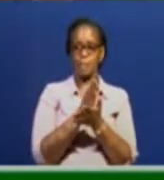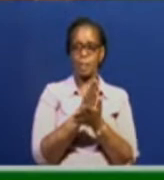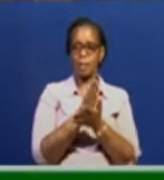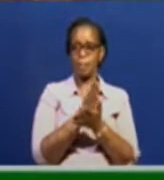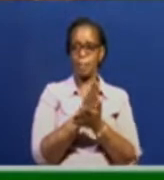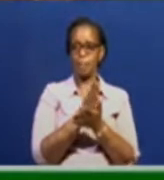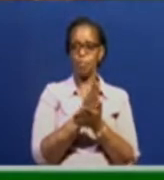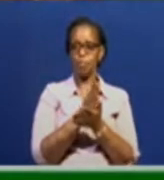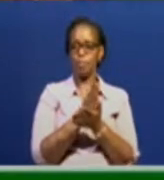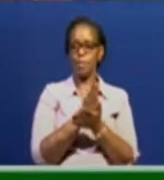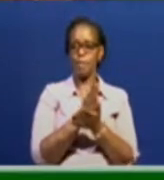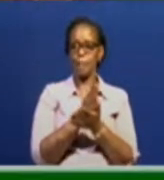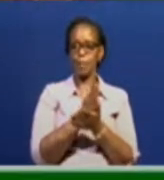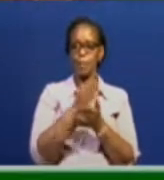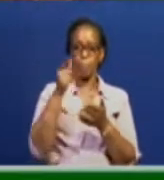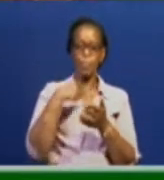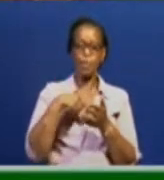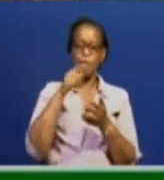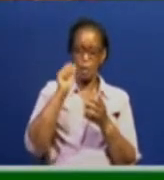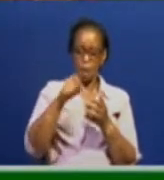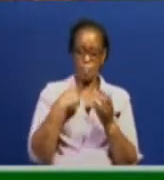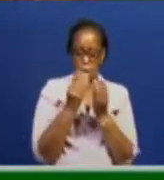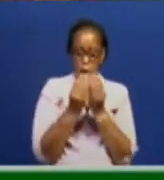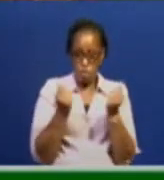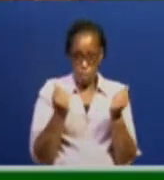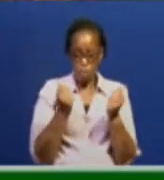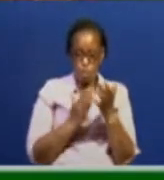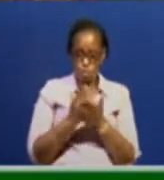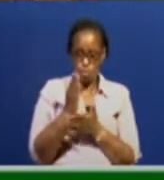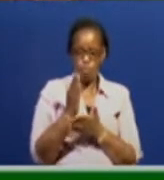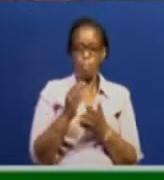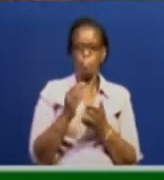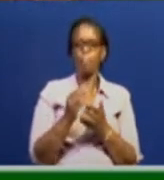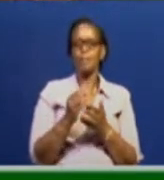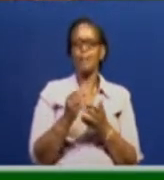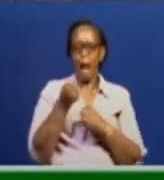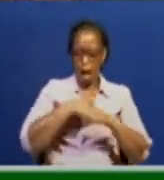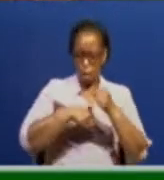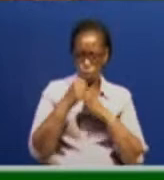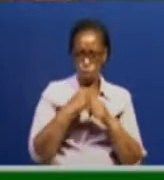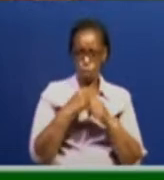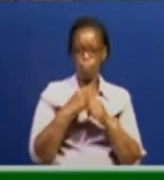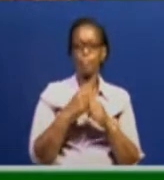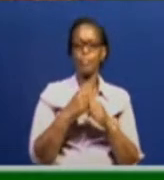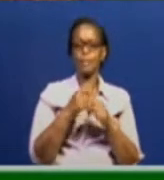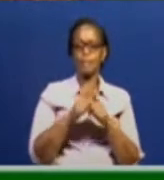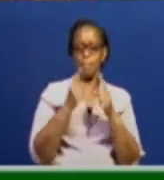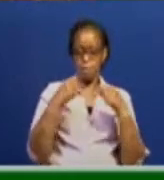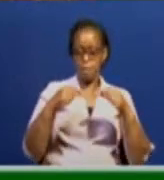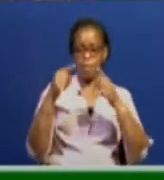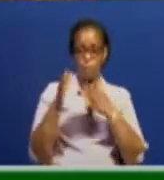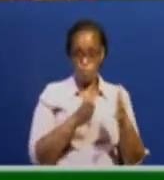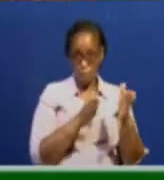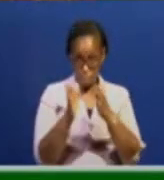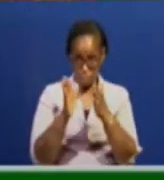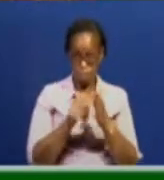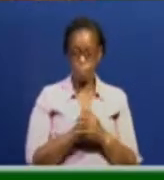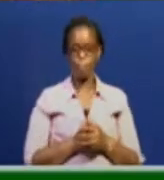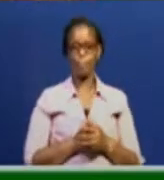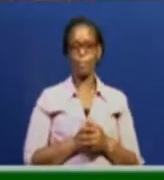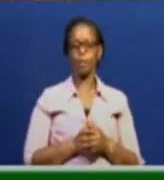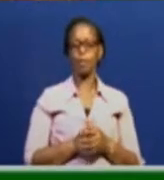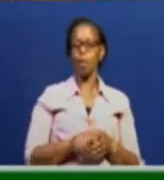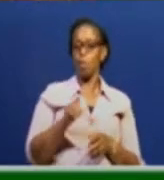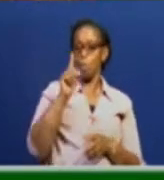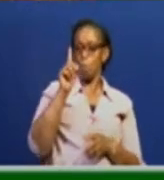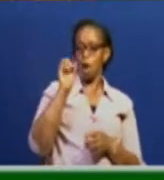by households, which can be addressed through practical action and effective measures. One of